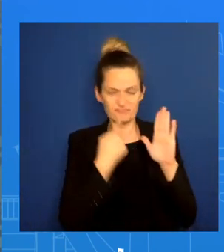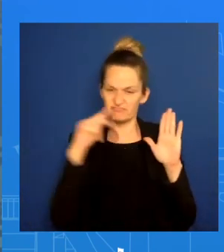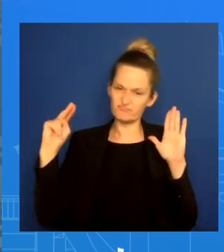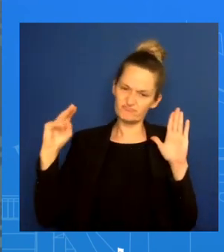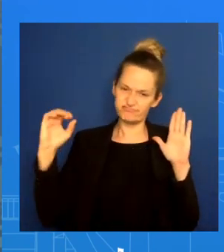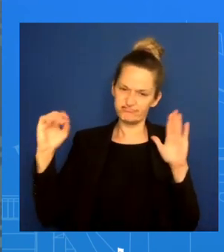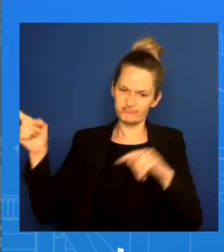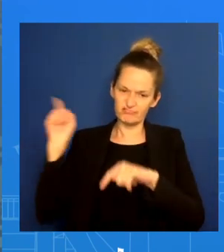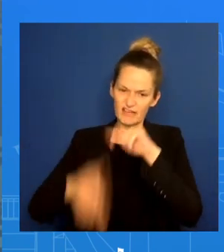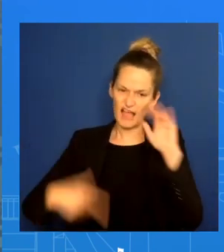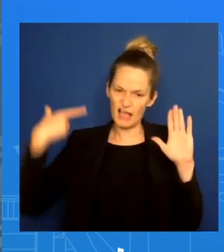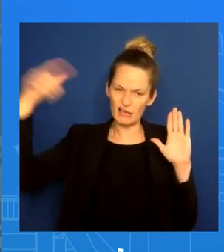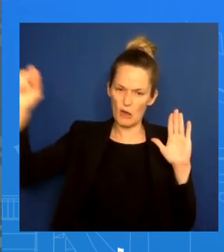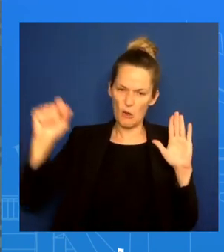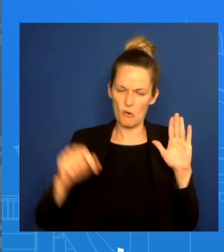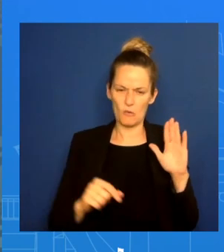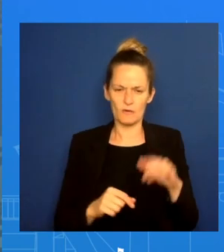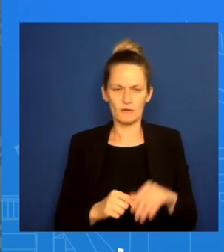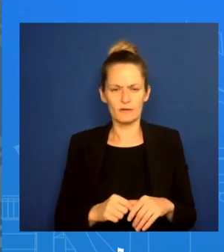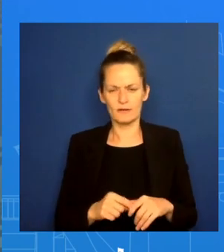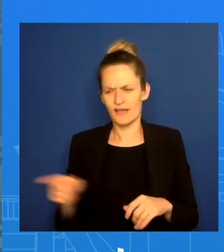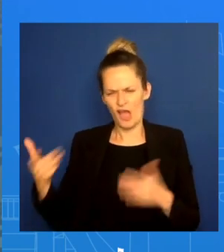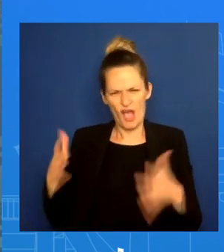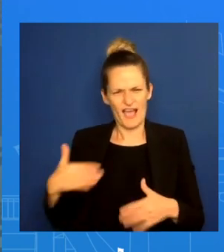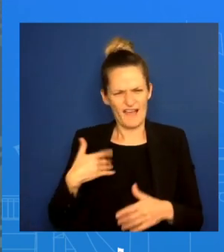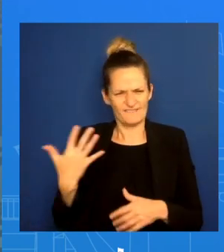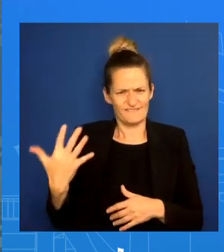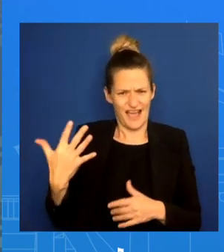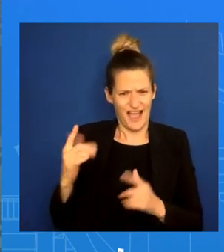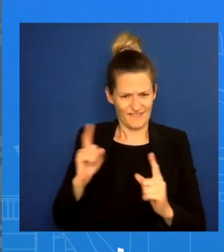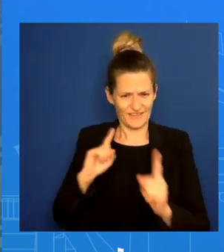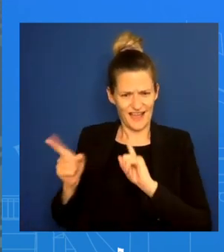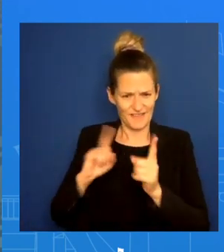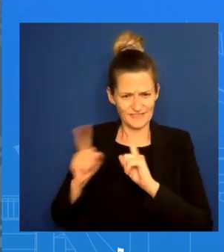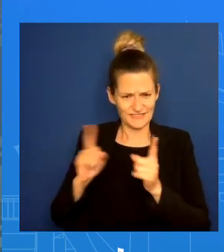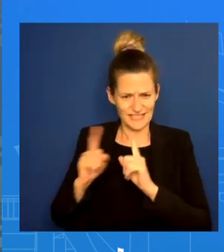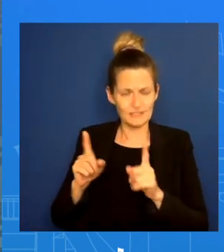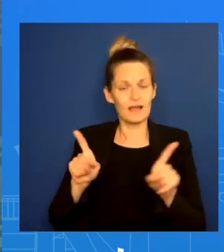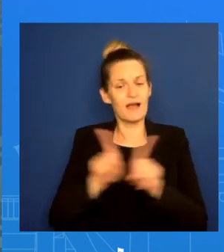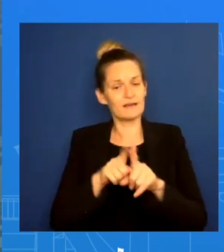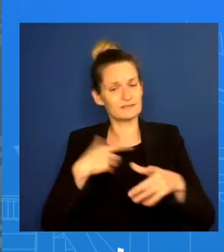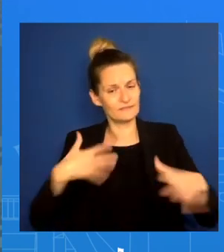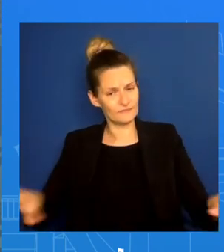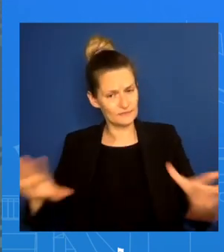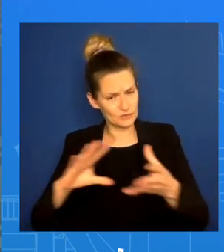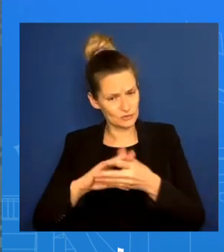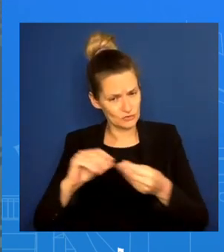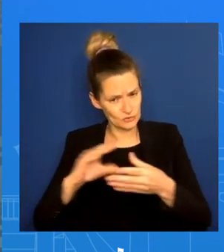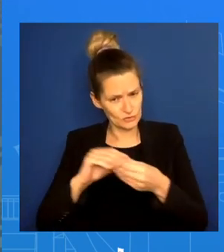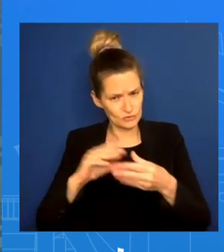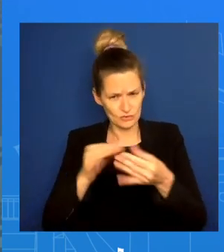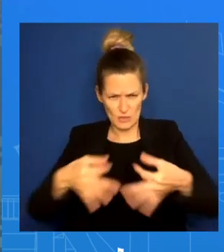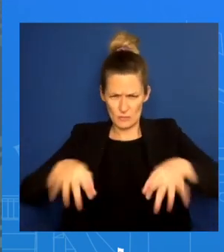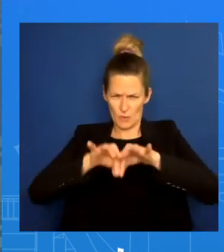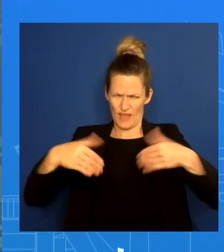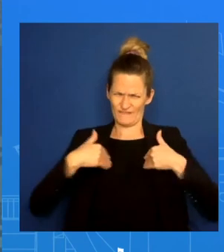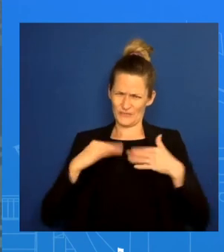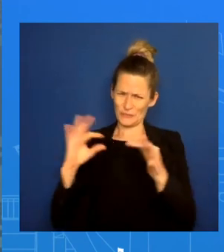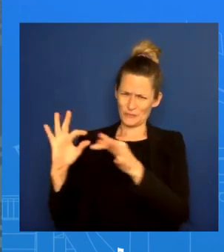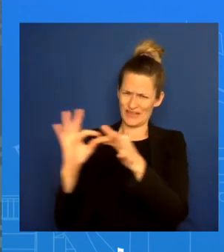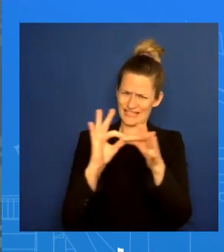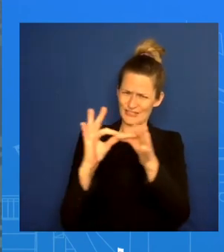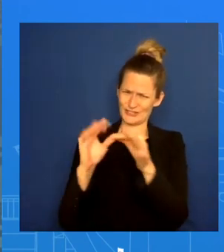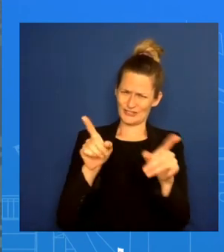most consequential bilateral relationships in the world today, with ramifications well beyond both individual countries. The president